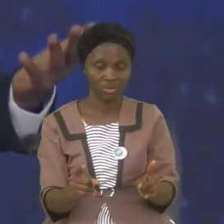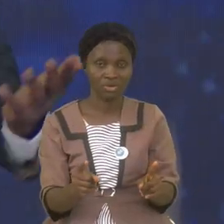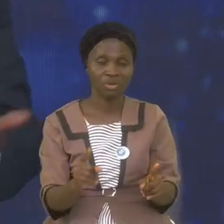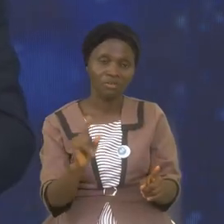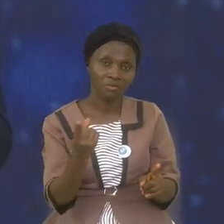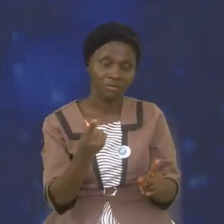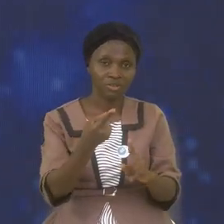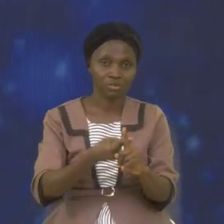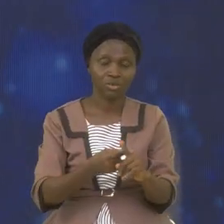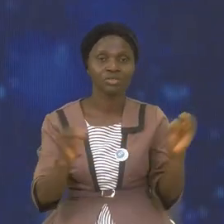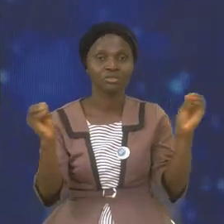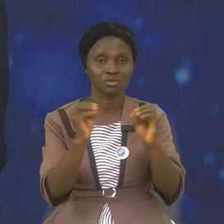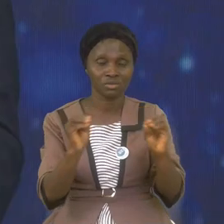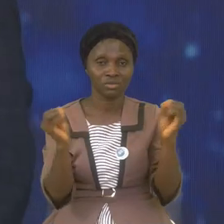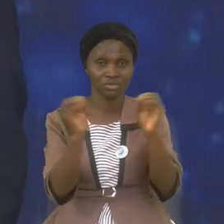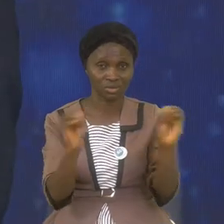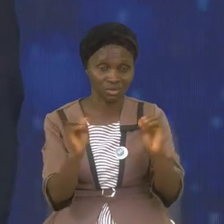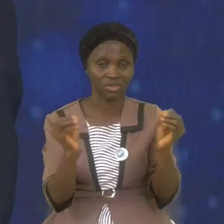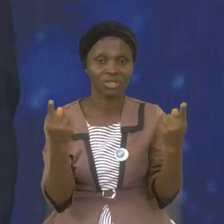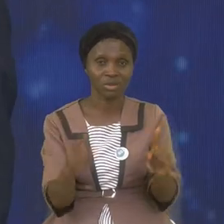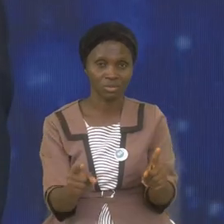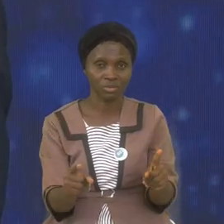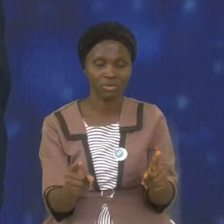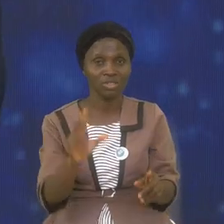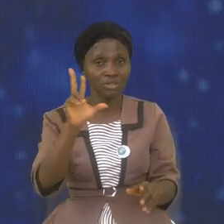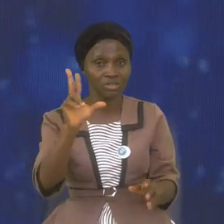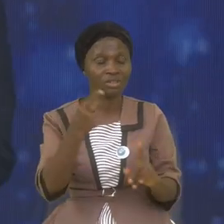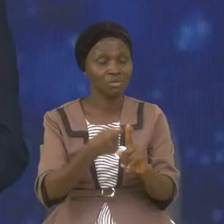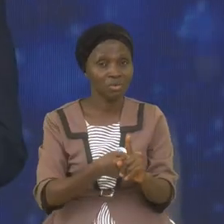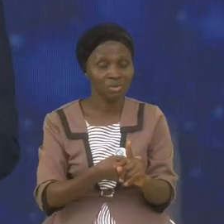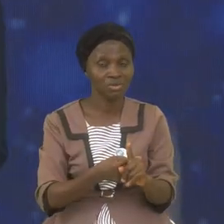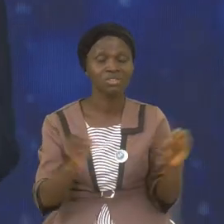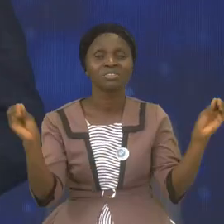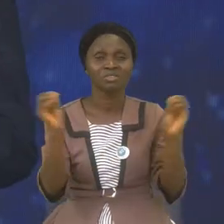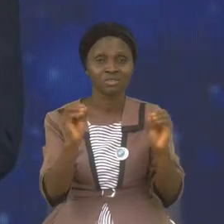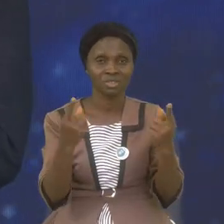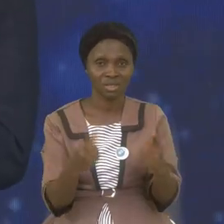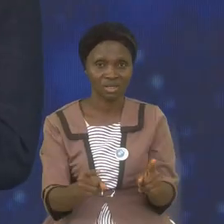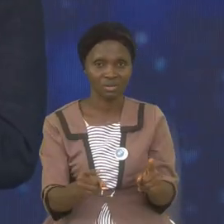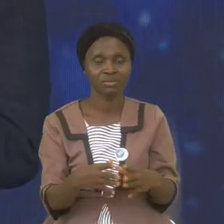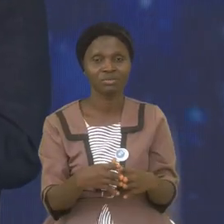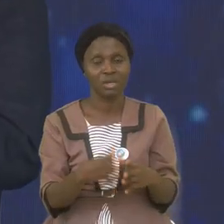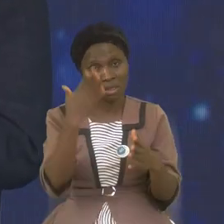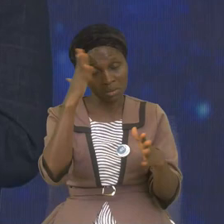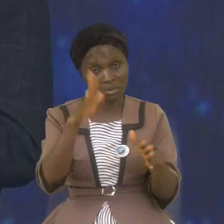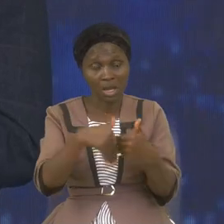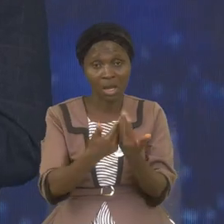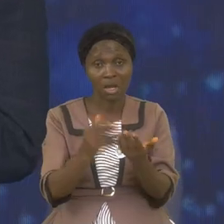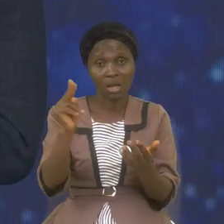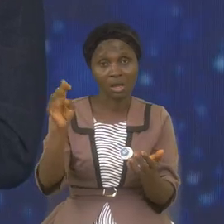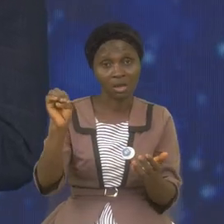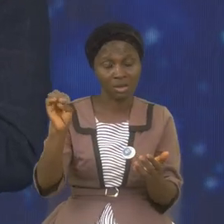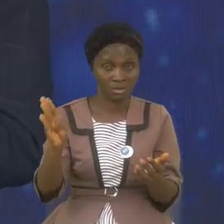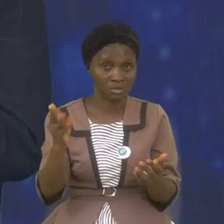the first quarter, 3 months, nothing happened. I don't know how Nebuchadnezzar was thinking. And